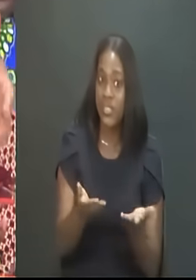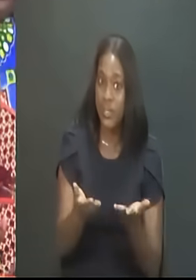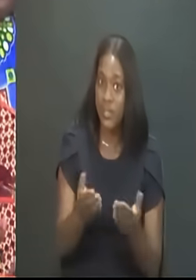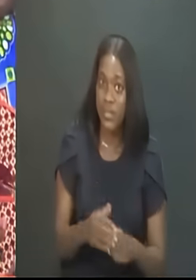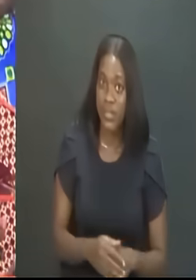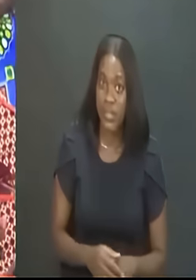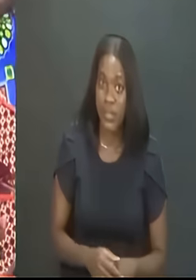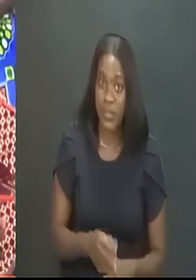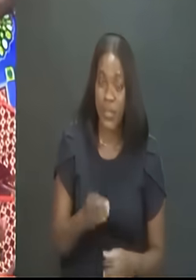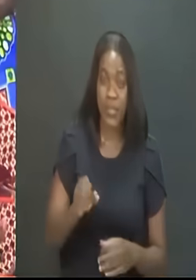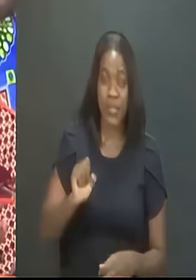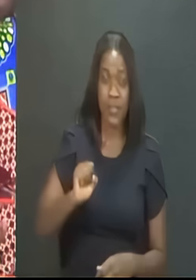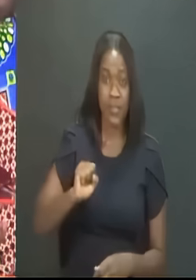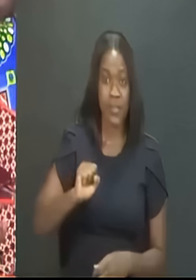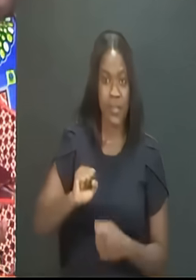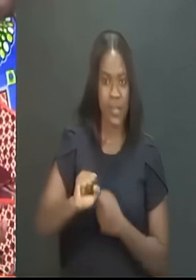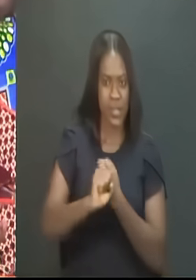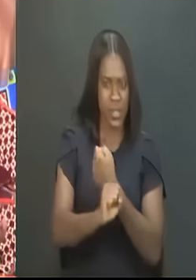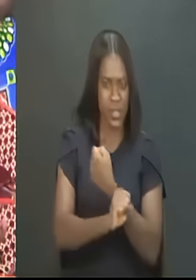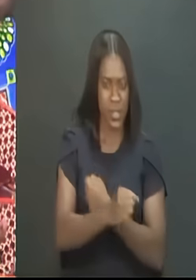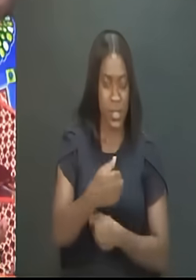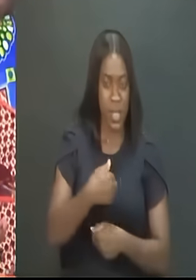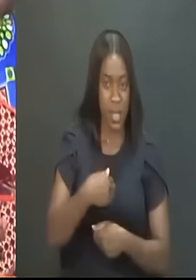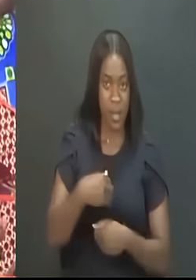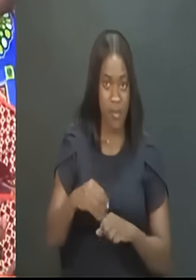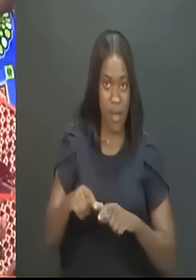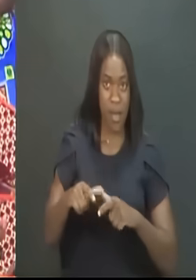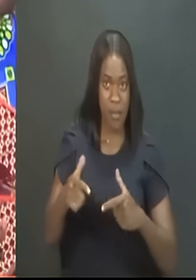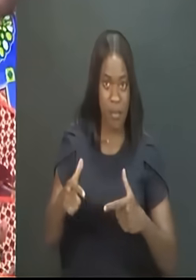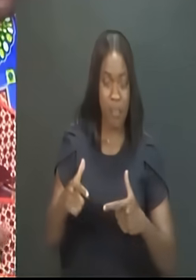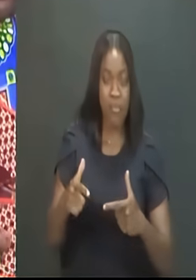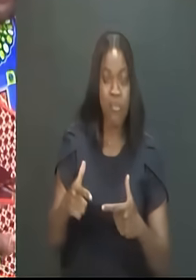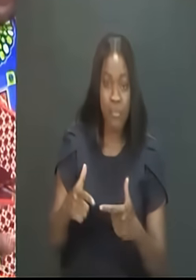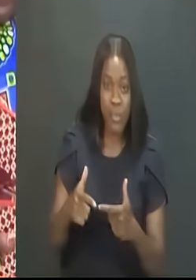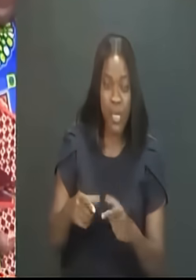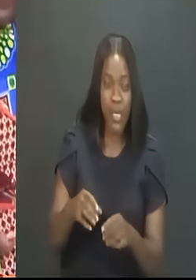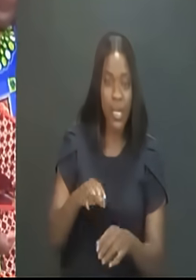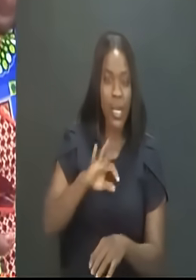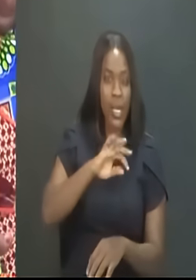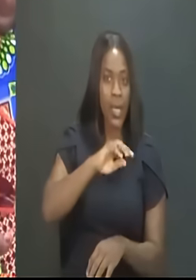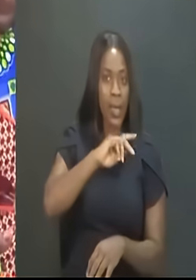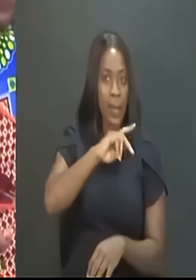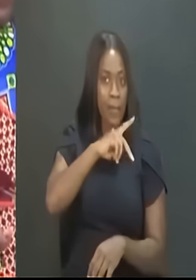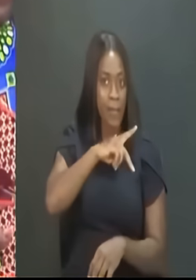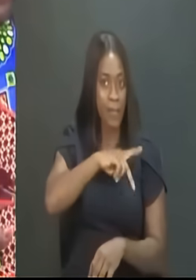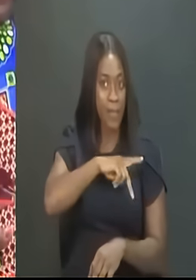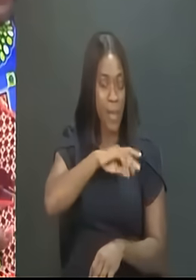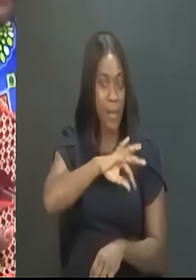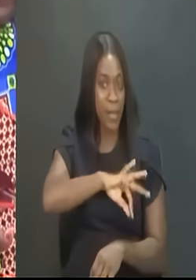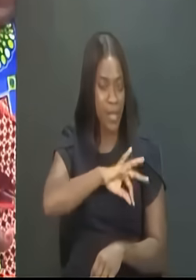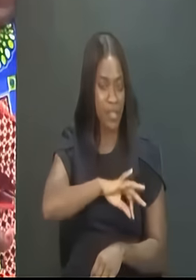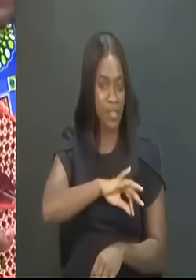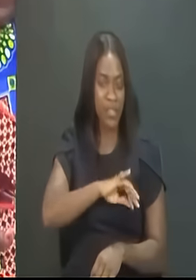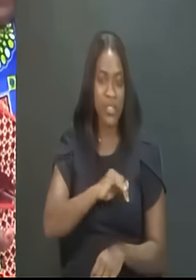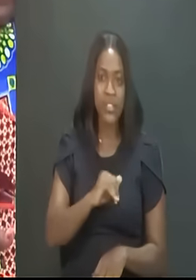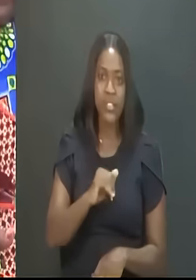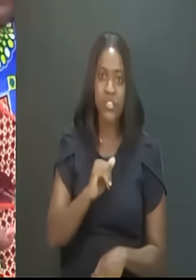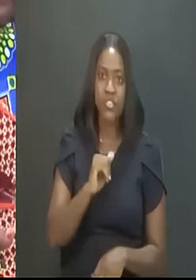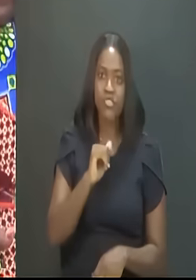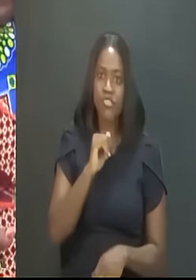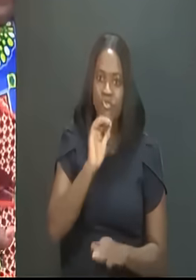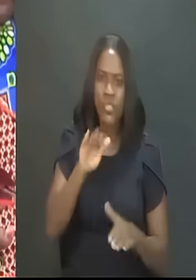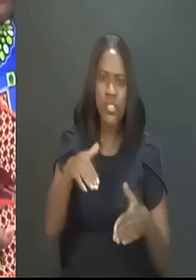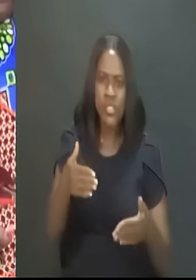shares in an enterprise does not give unfettered powers